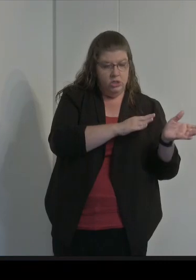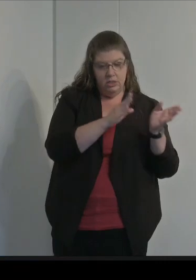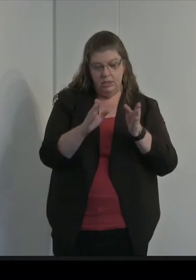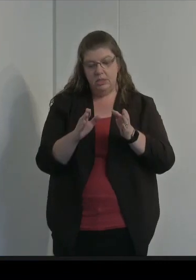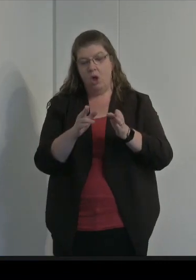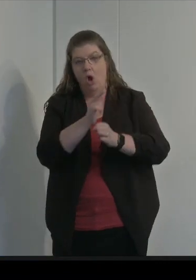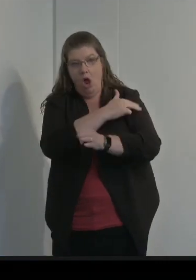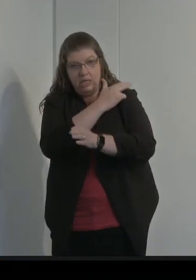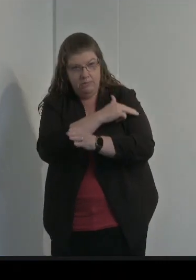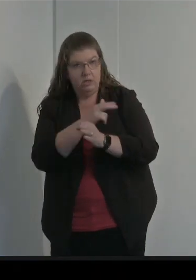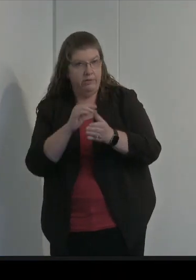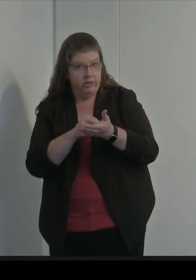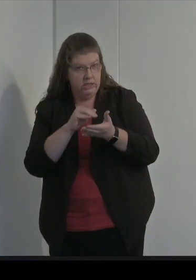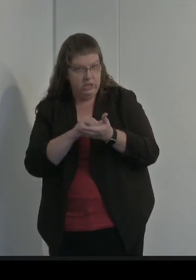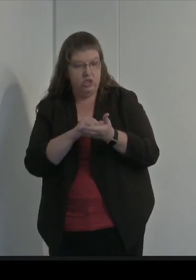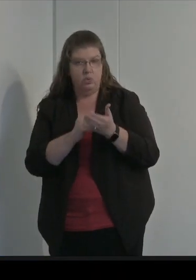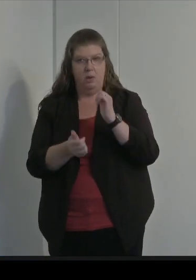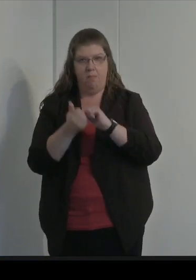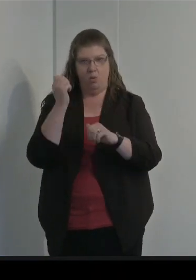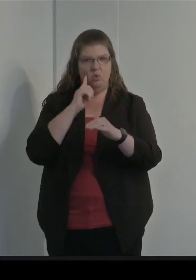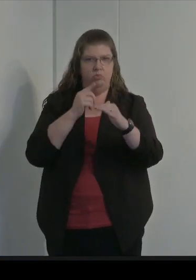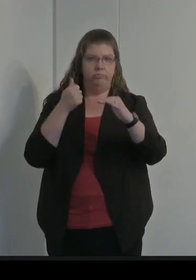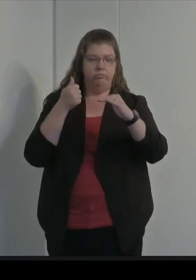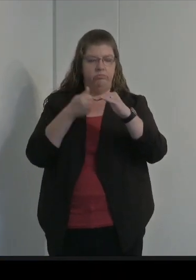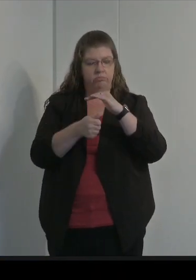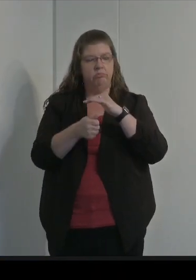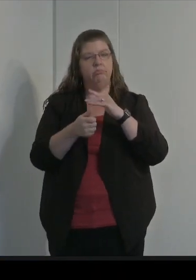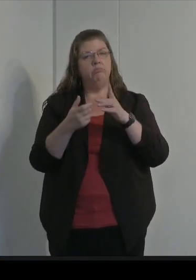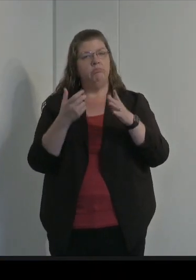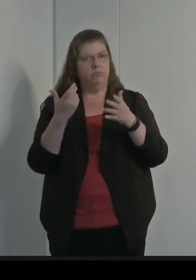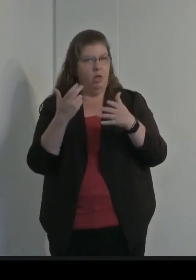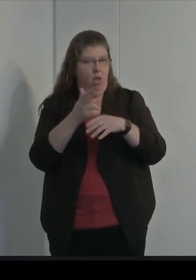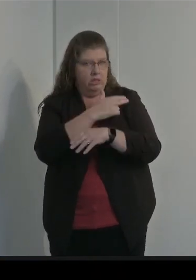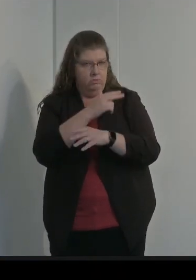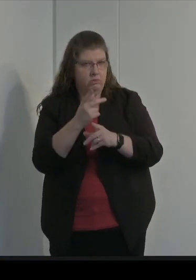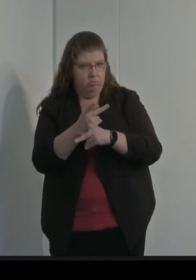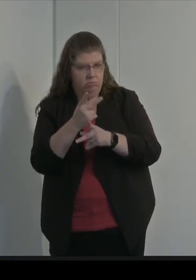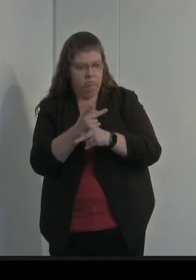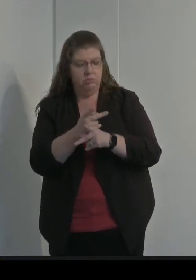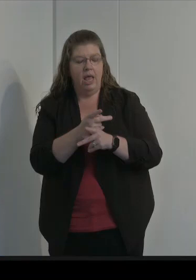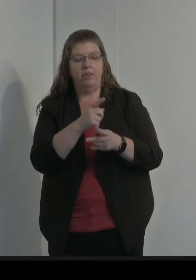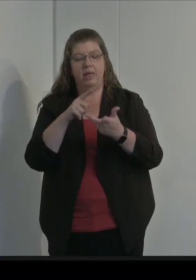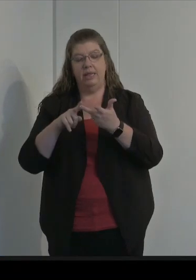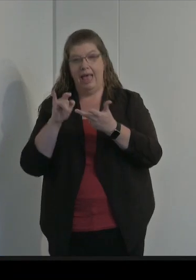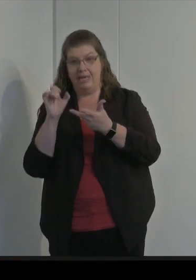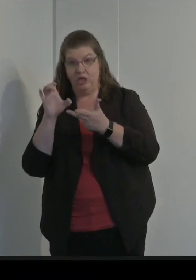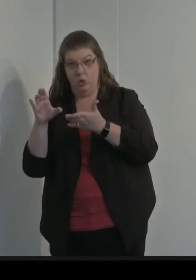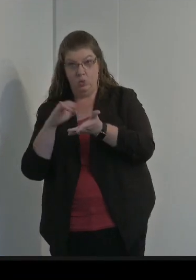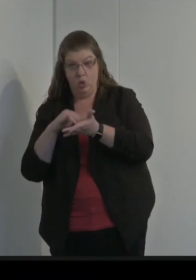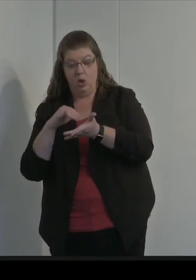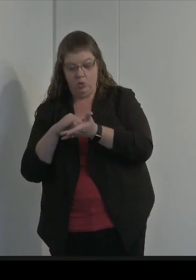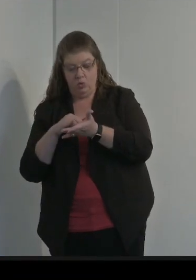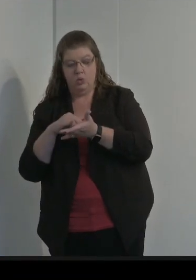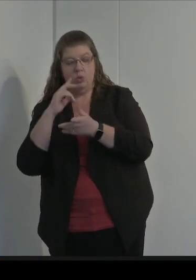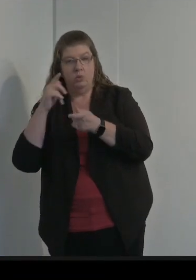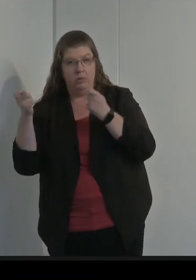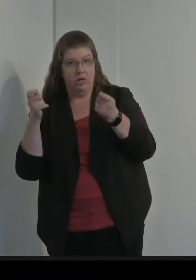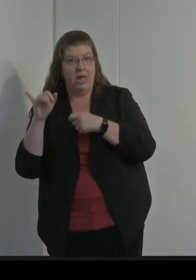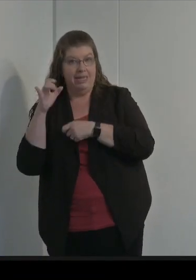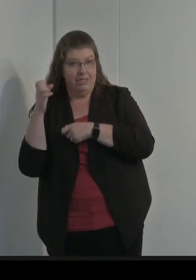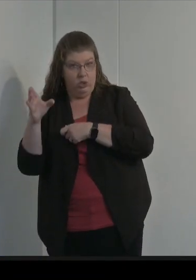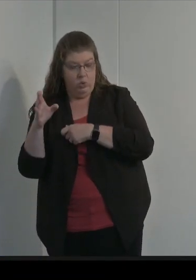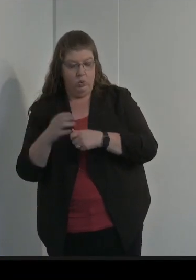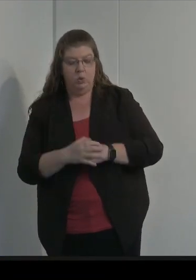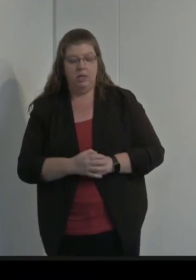our hospitalists that are the main admitting doctors for these, and then our intensivists who manage our intensive care